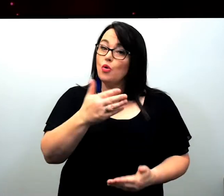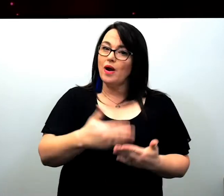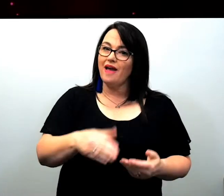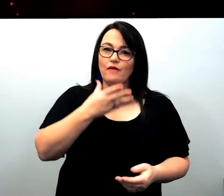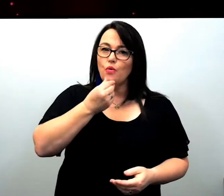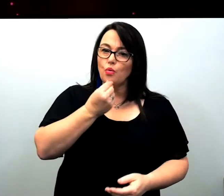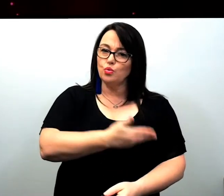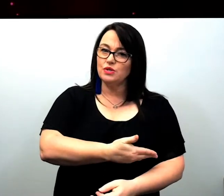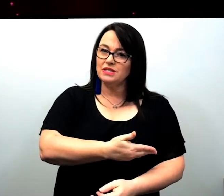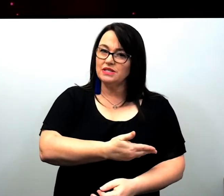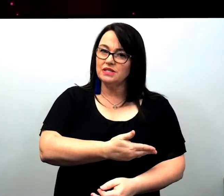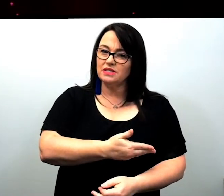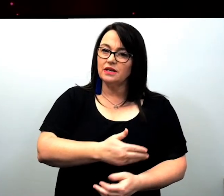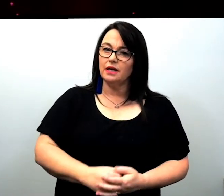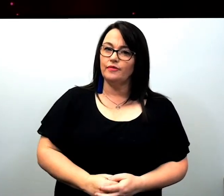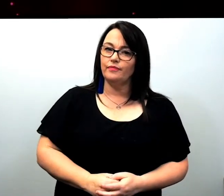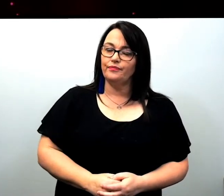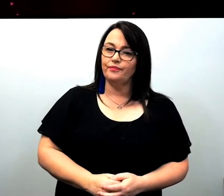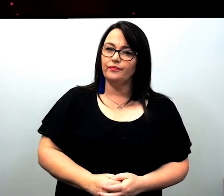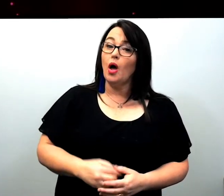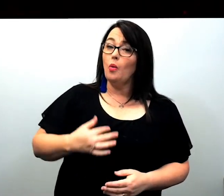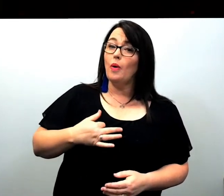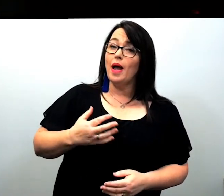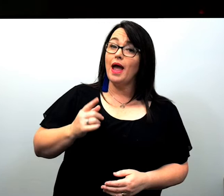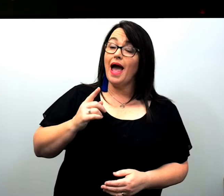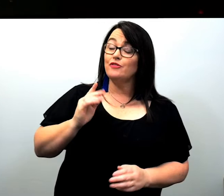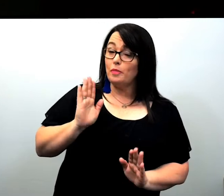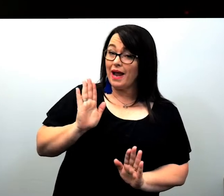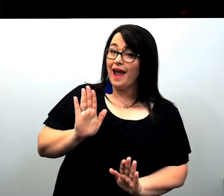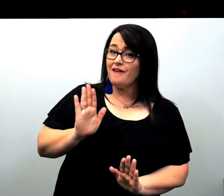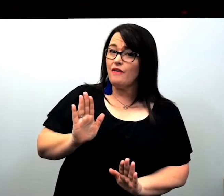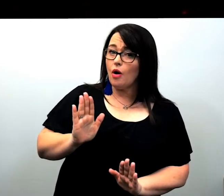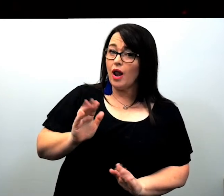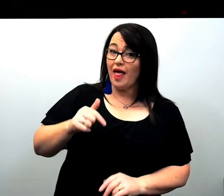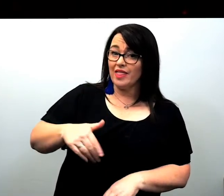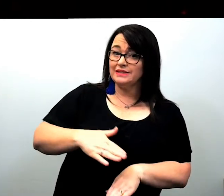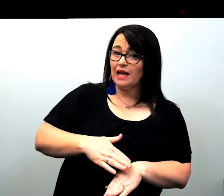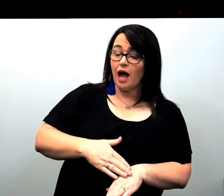the thing we got to be careful with right now in this world, that we don't,